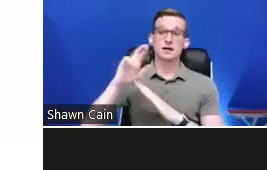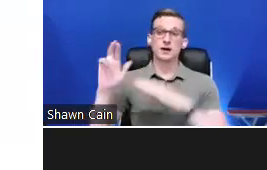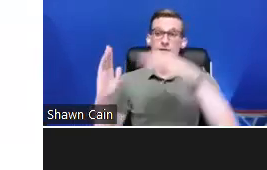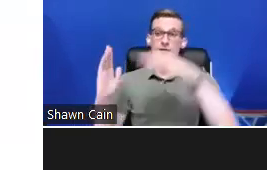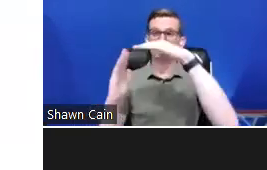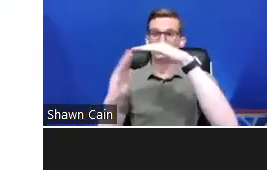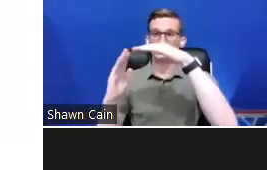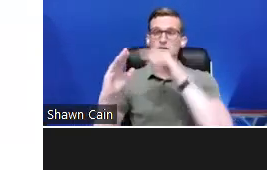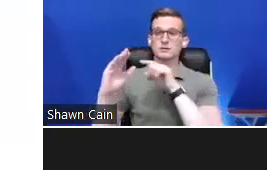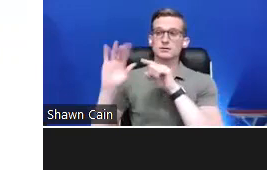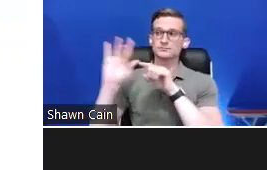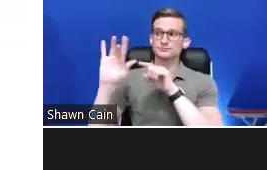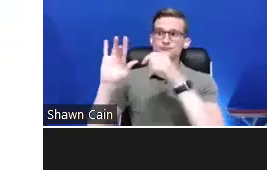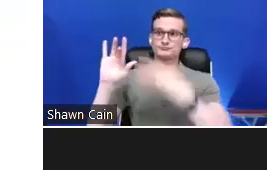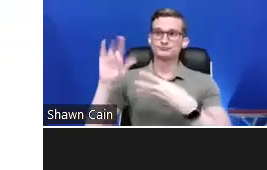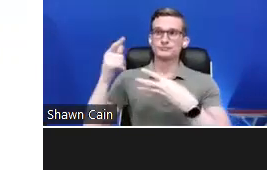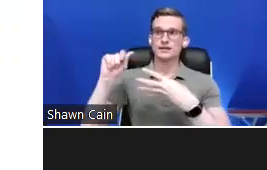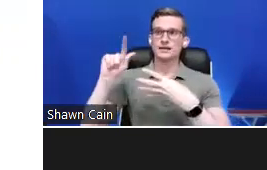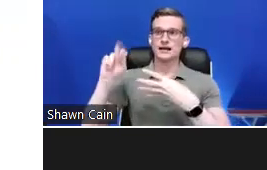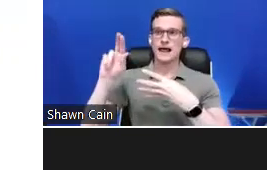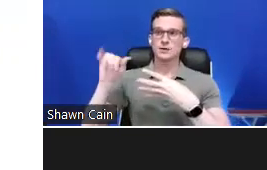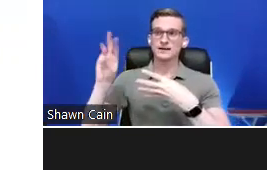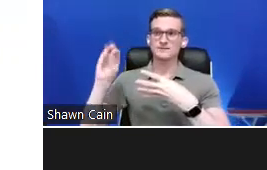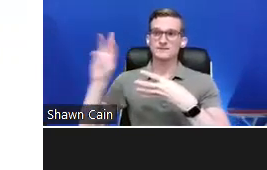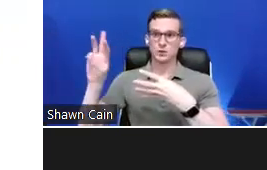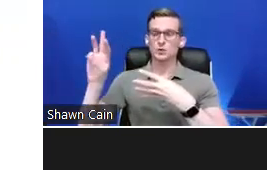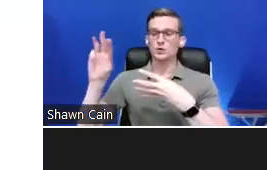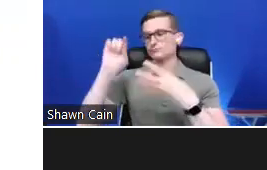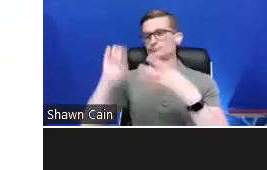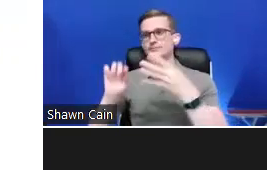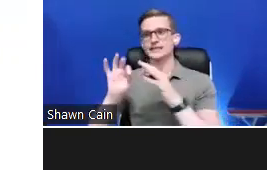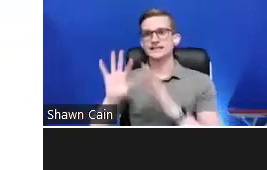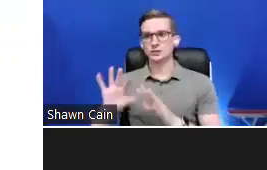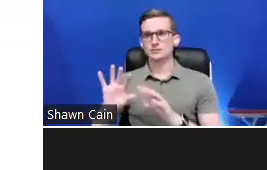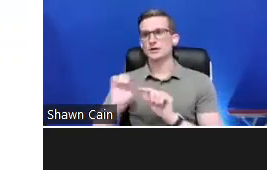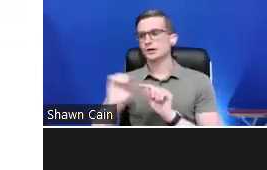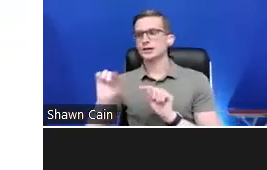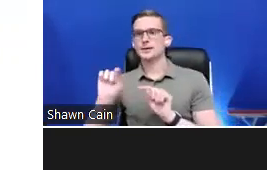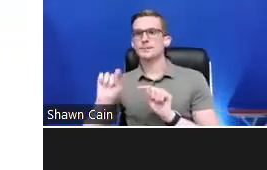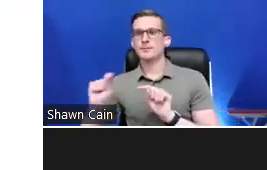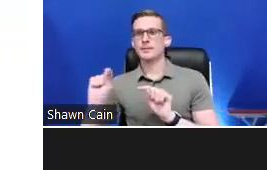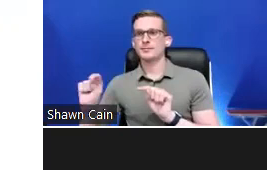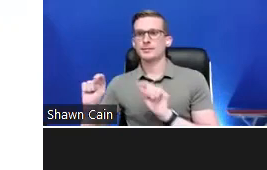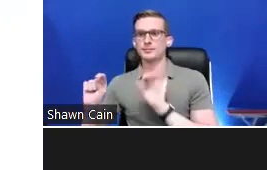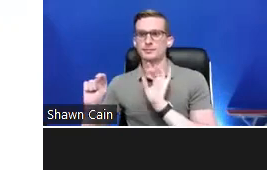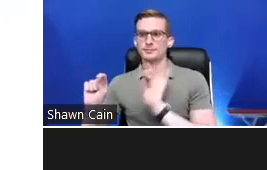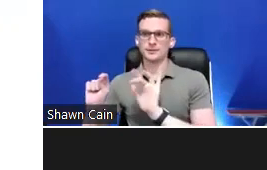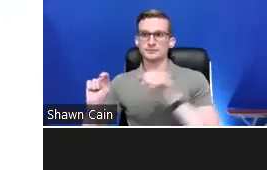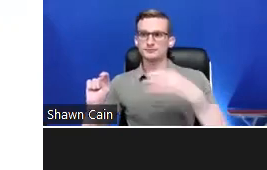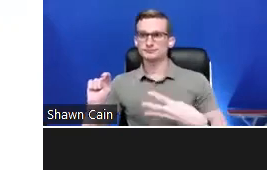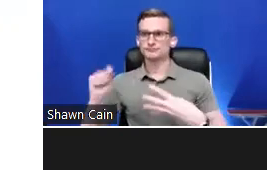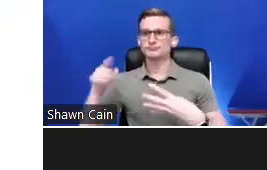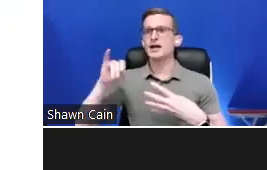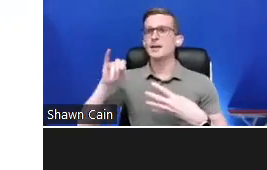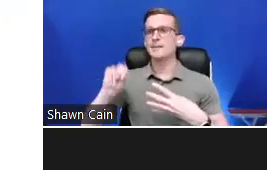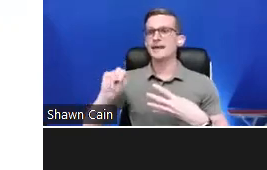screen, click on the interpreter screen and select the More button or the 3 dots. You will select Pin Video and